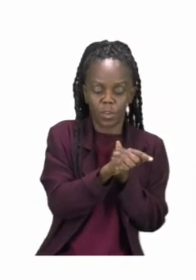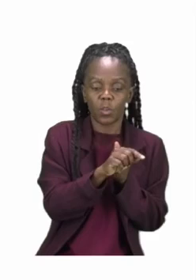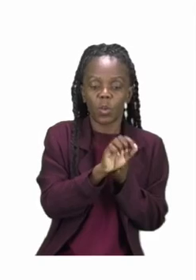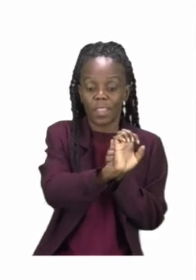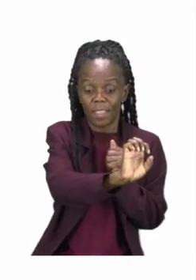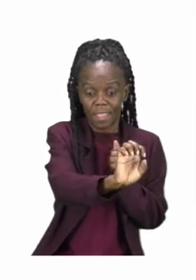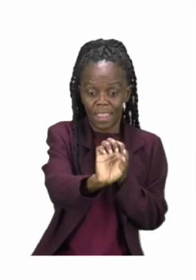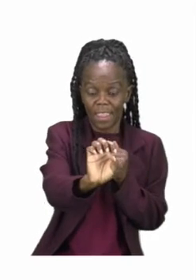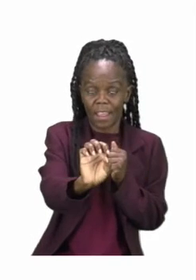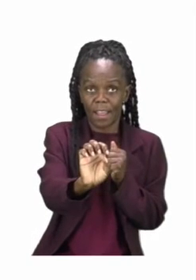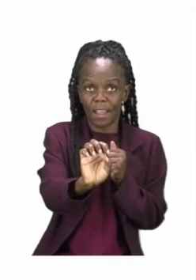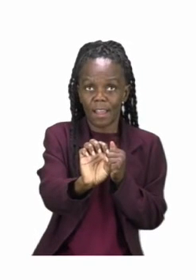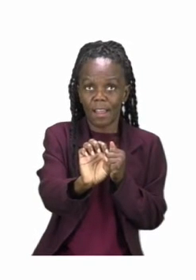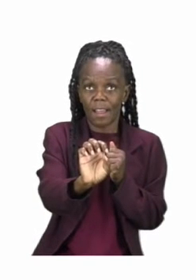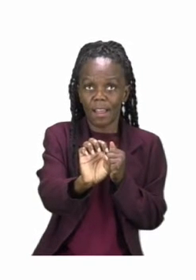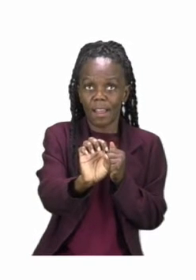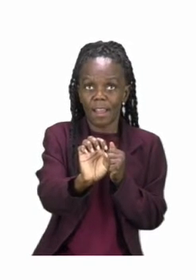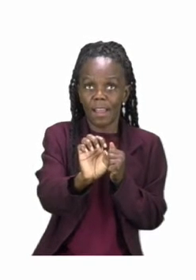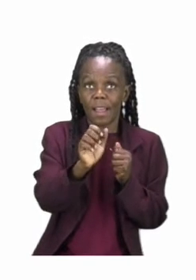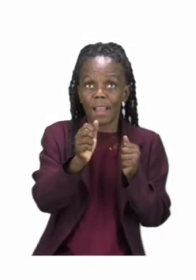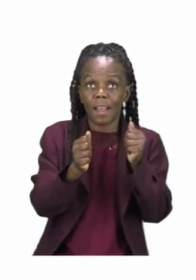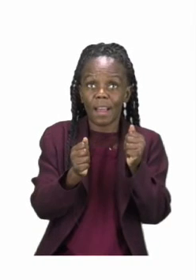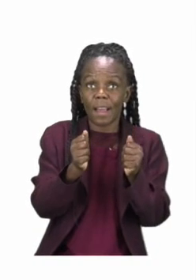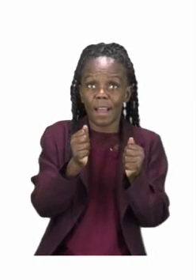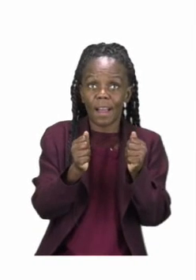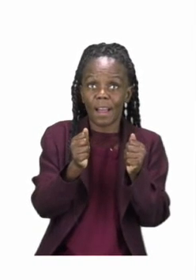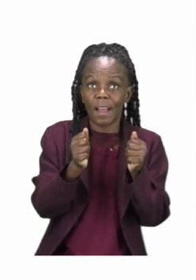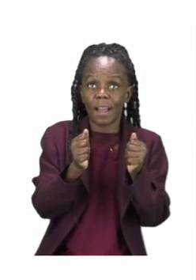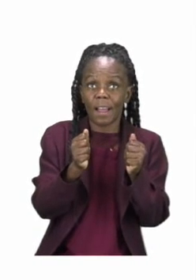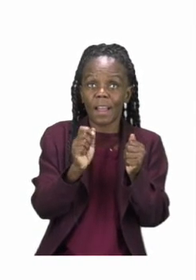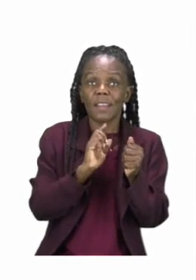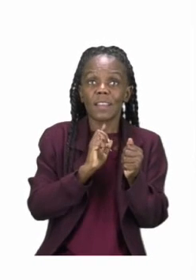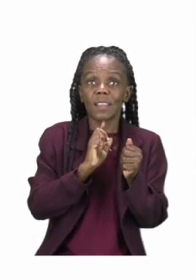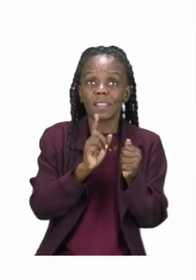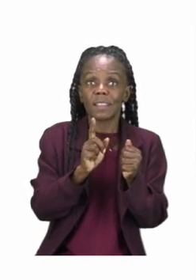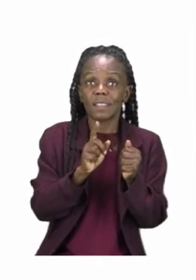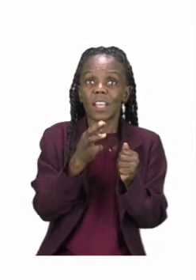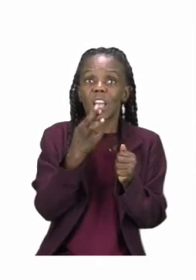us write the word there on the dotted line.